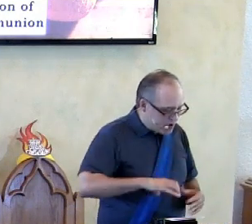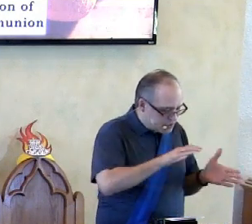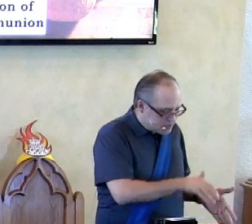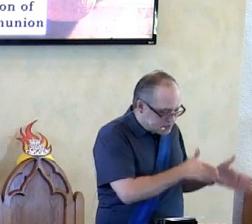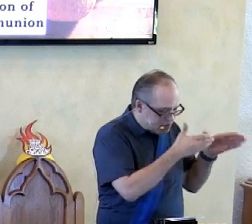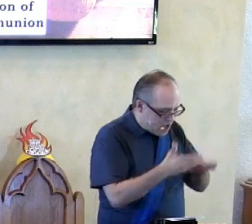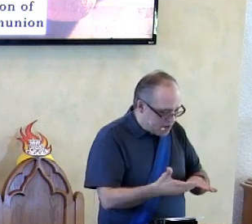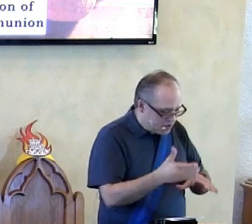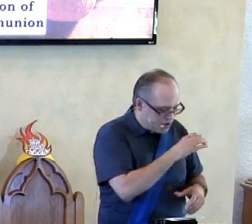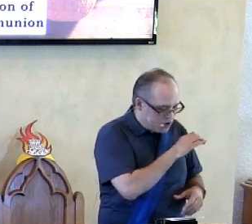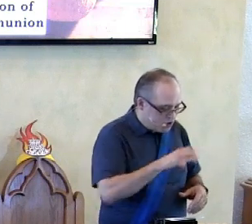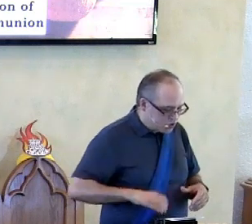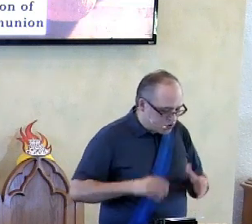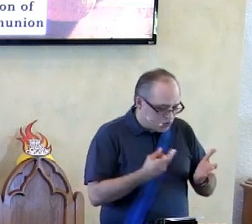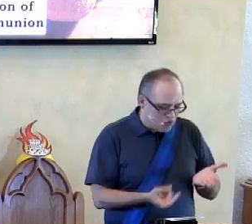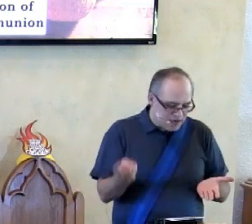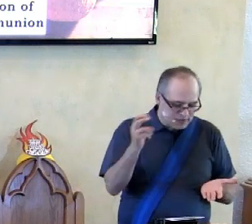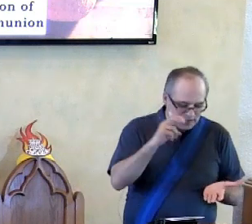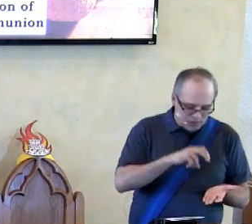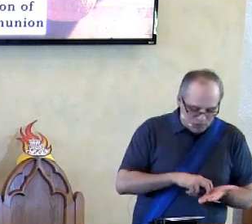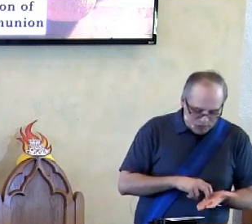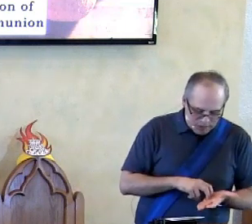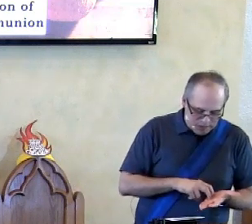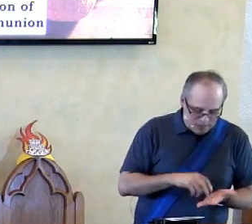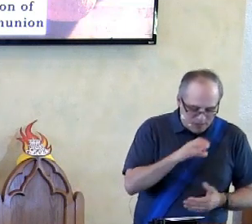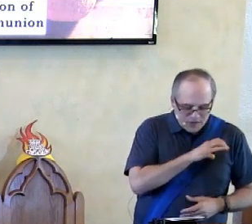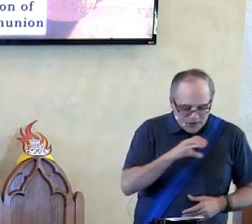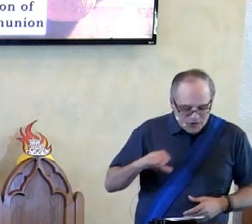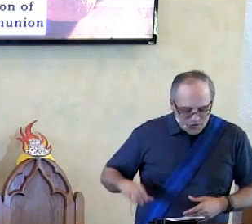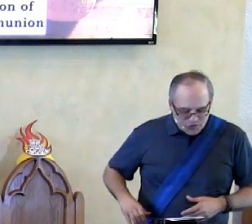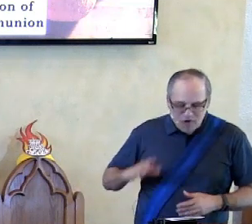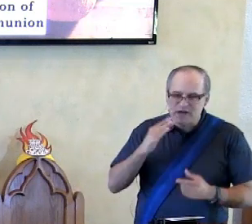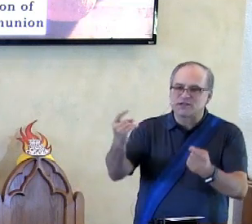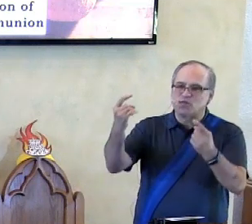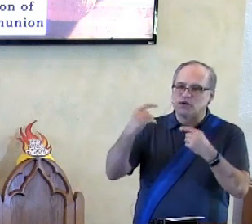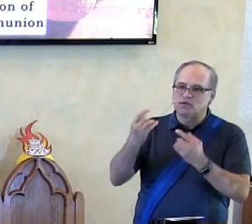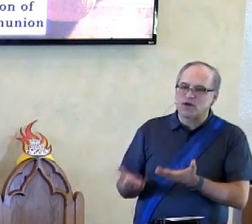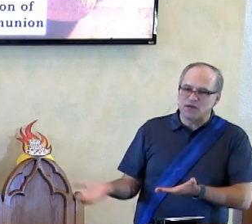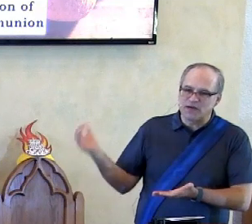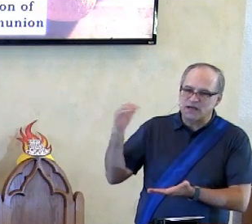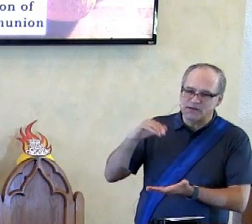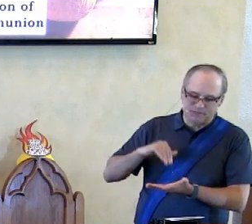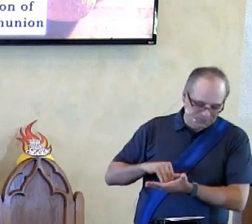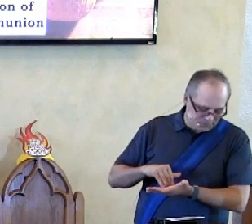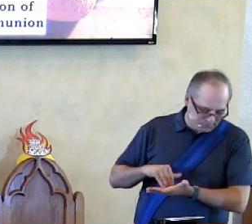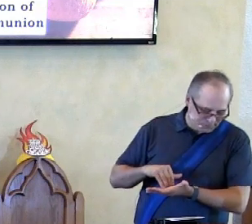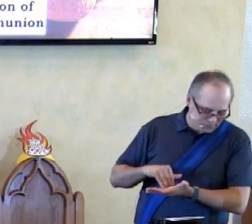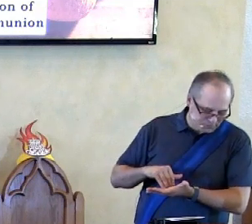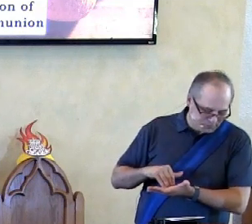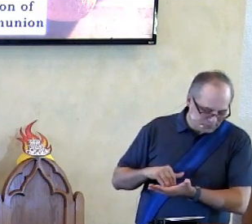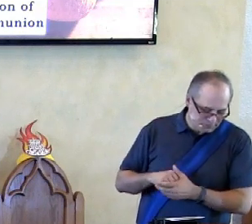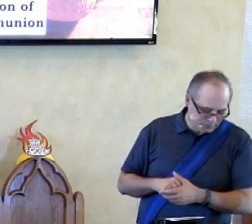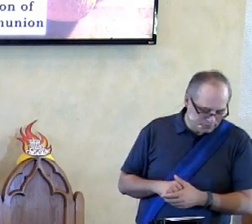Christ has died. Christ is risen. Christ will come again.